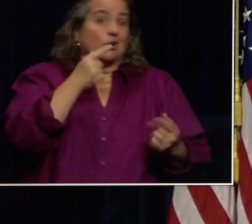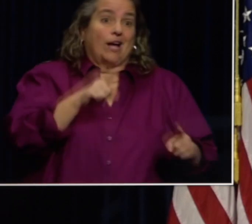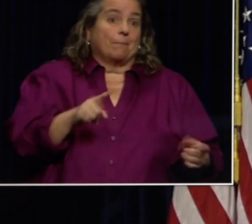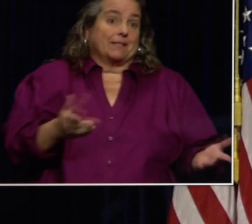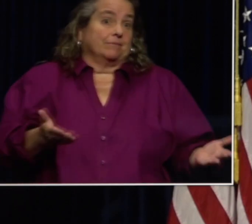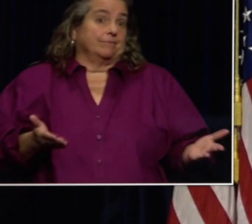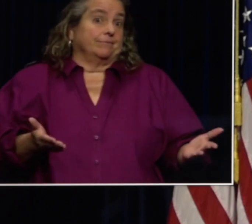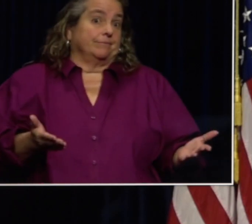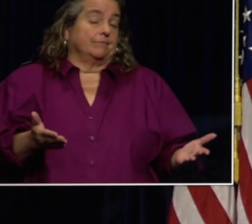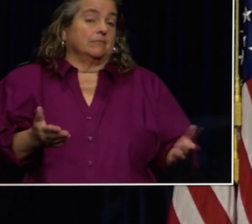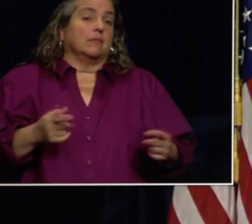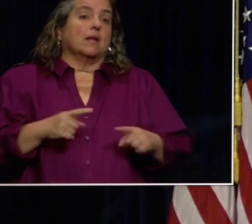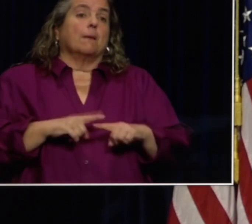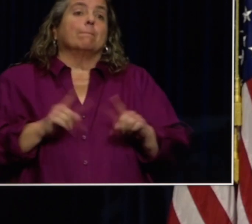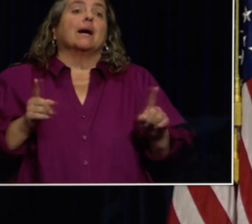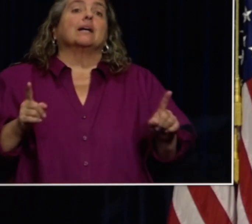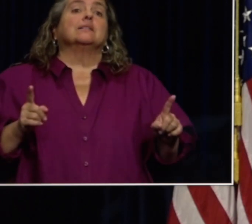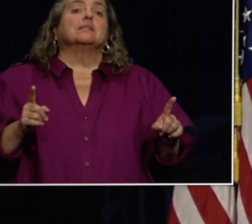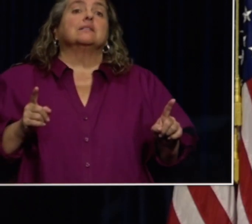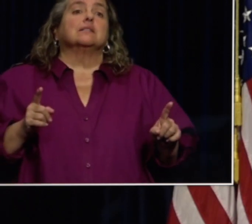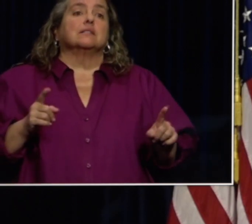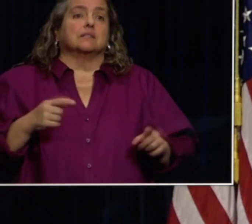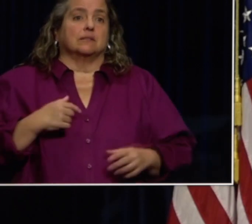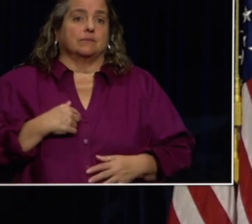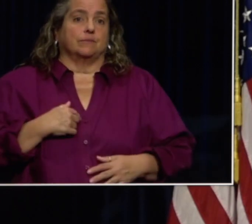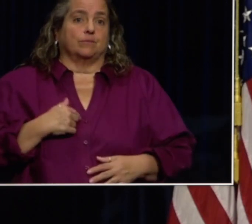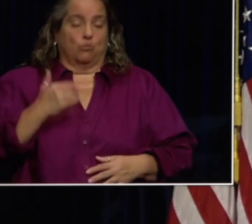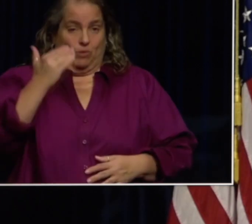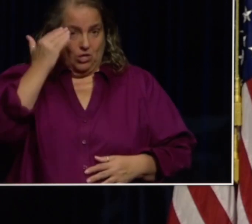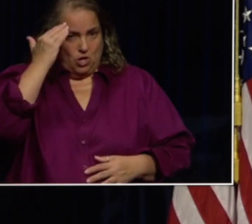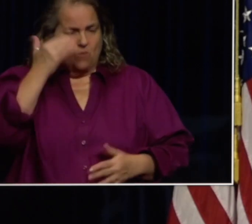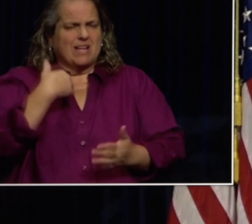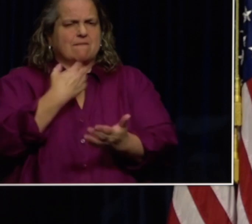up our operations and our